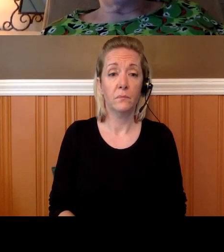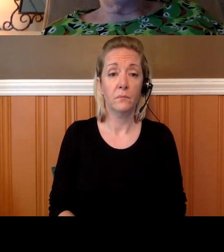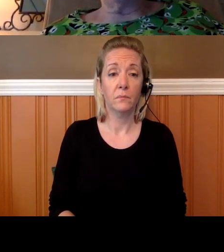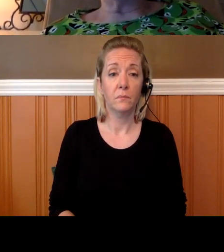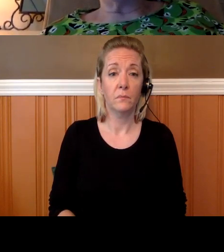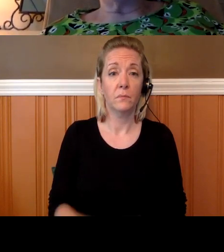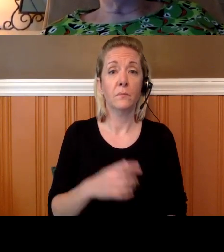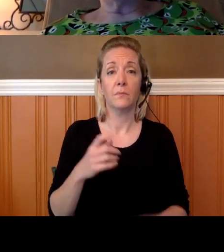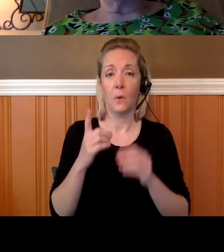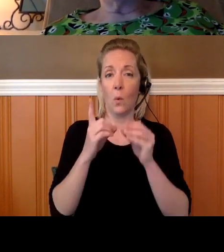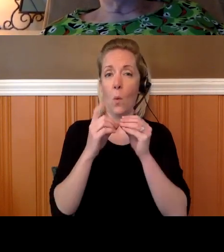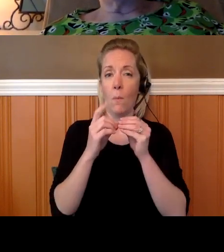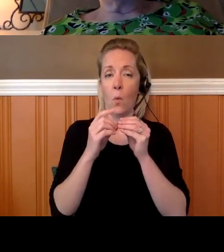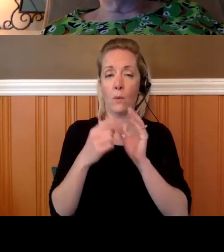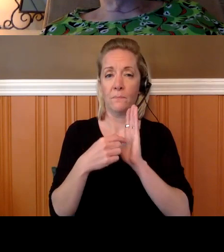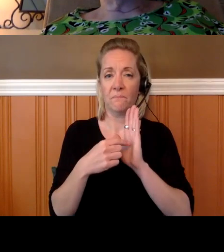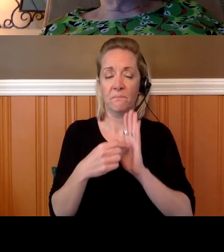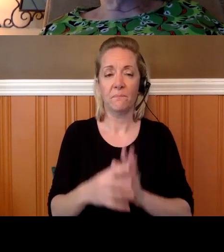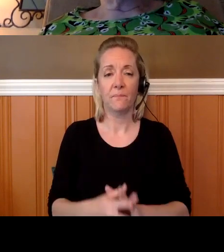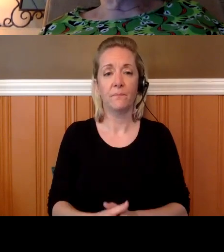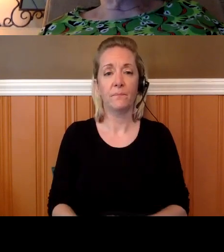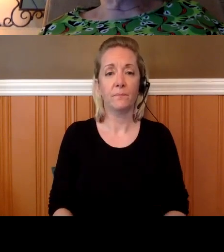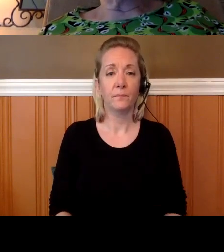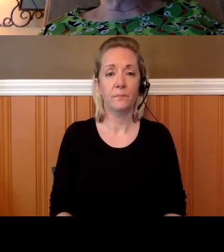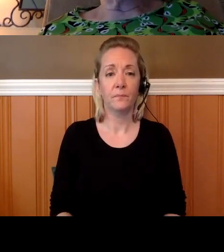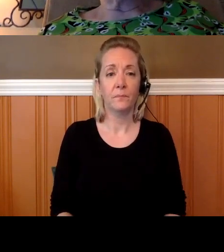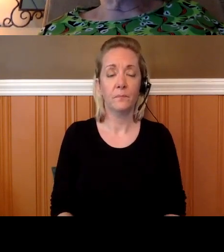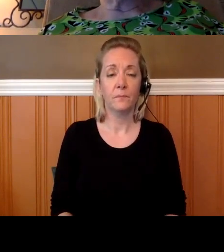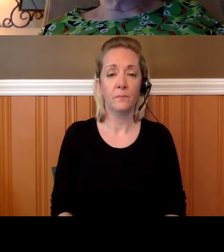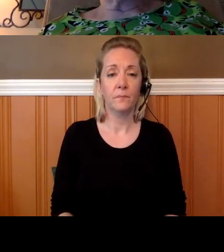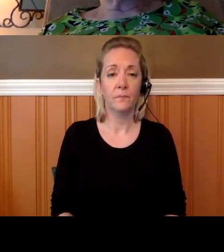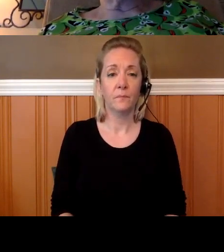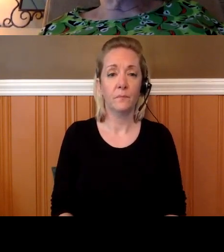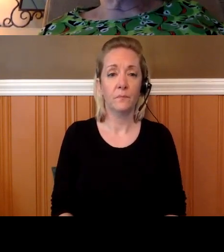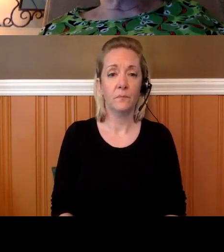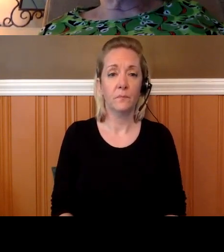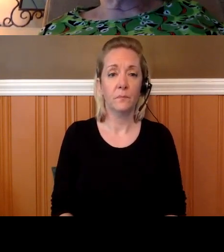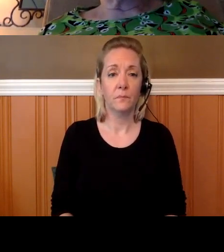One more time. Okay. I'm going to switch it.